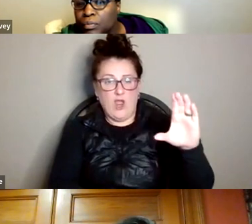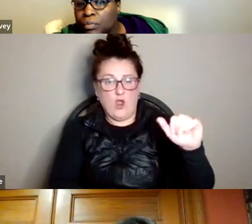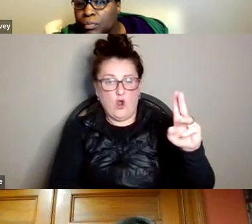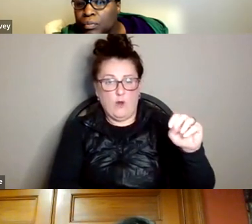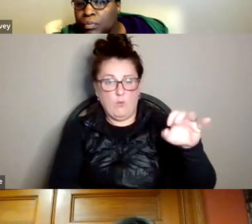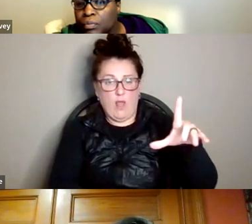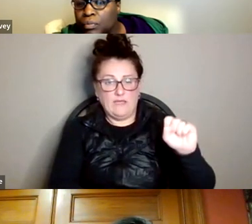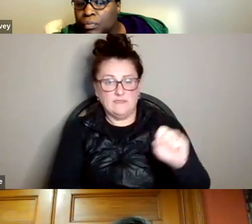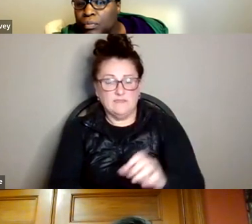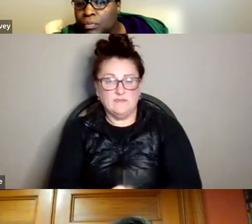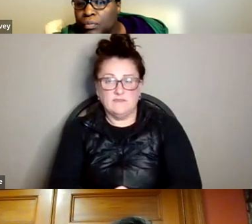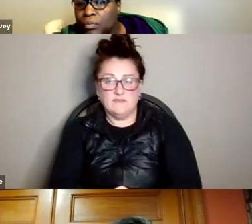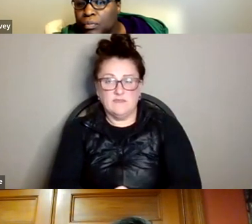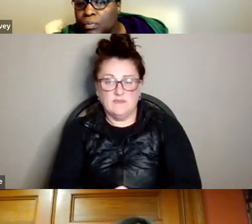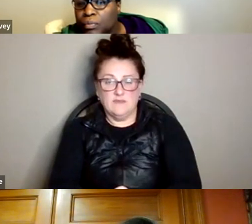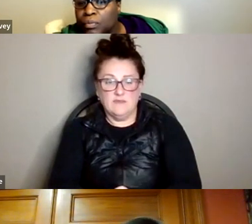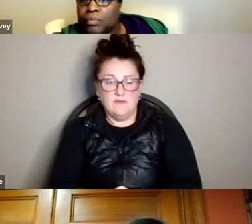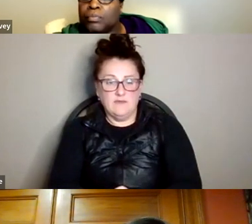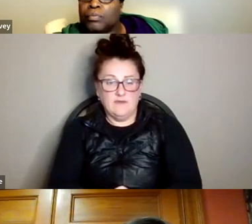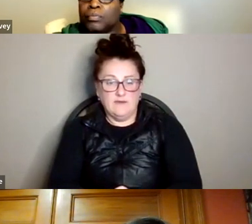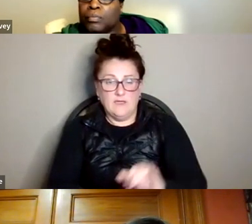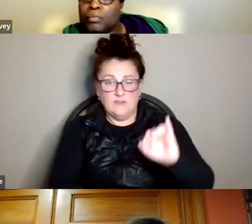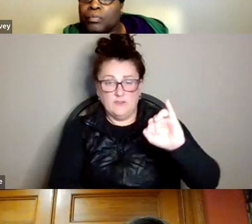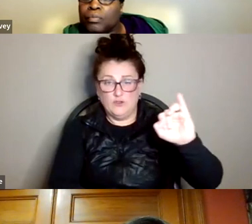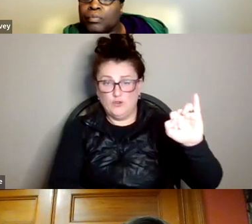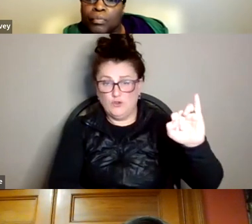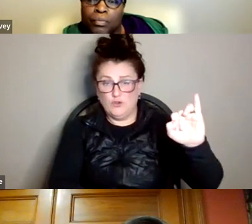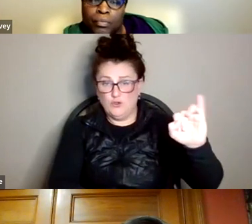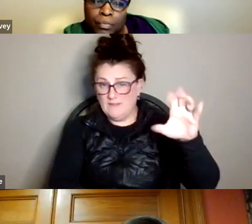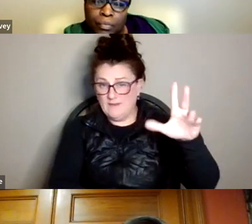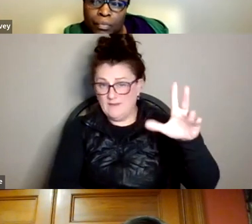next. So we'll go with Jessica.